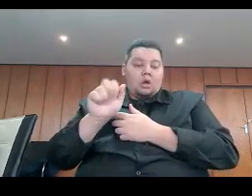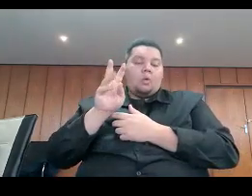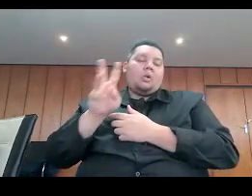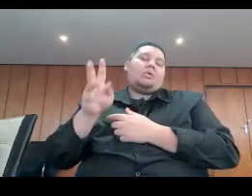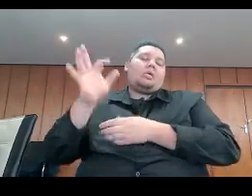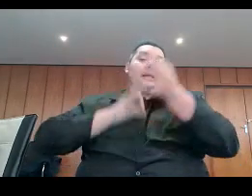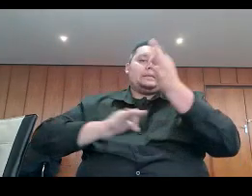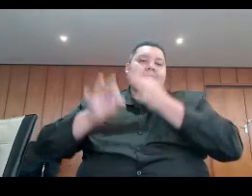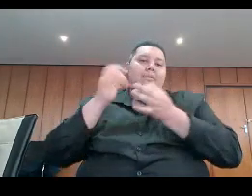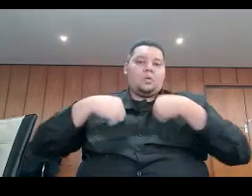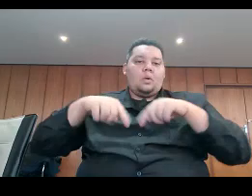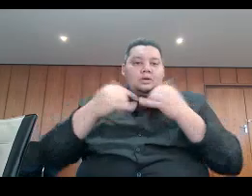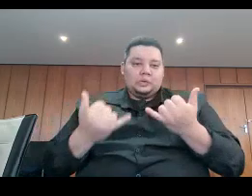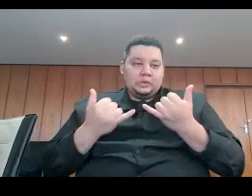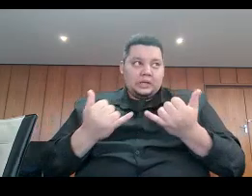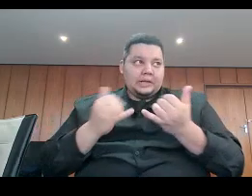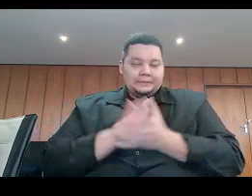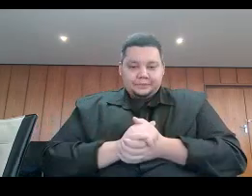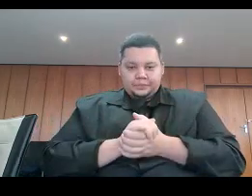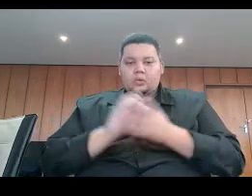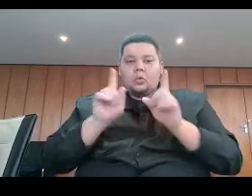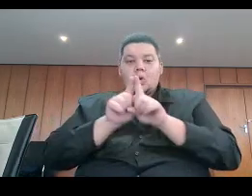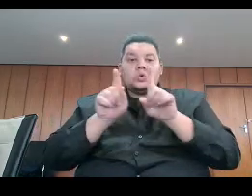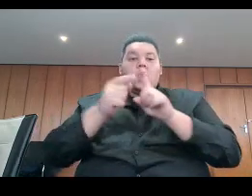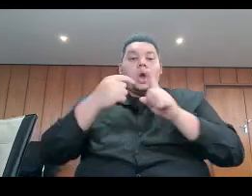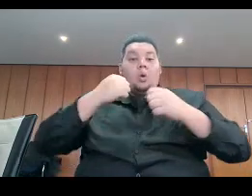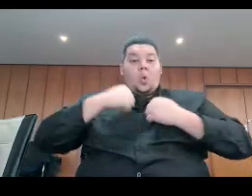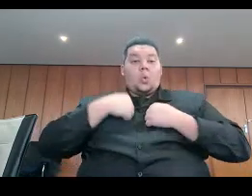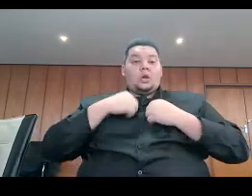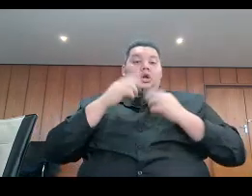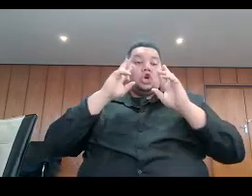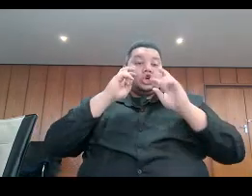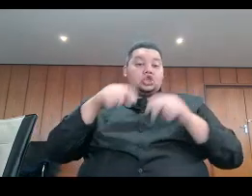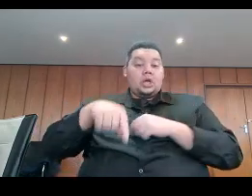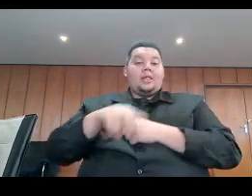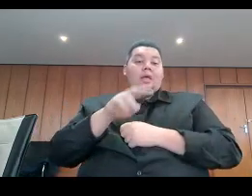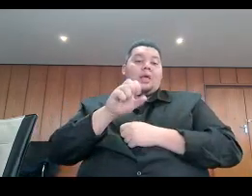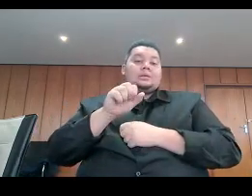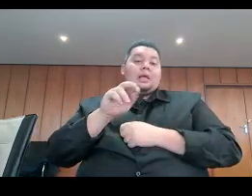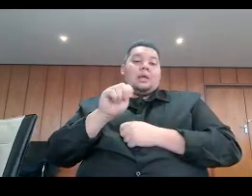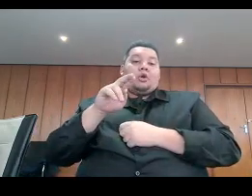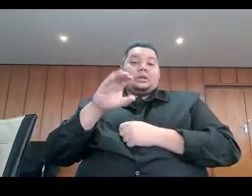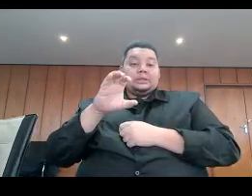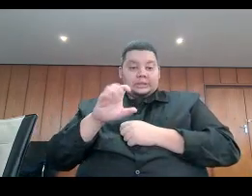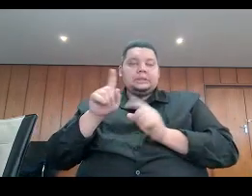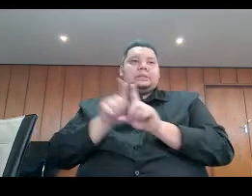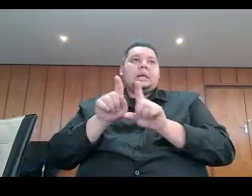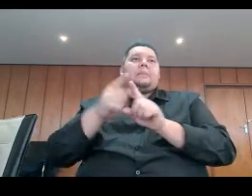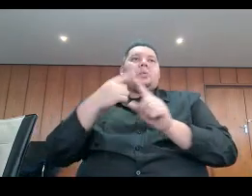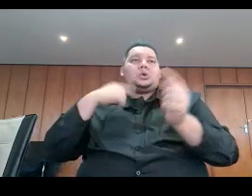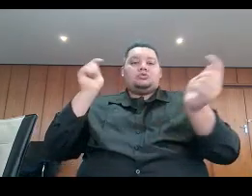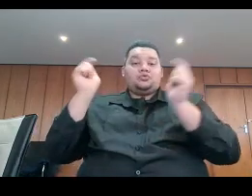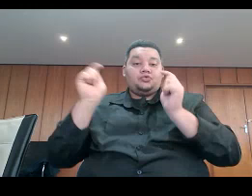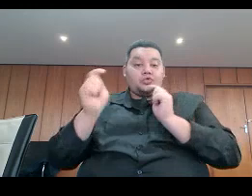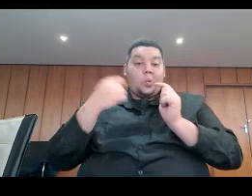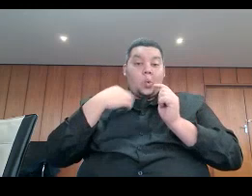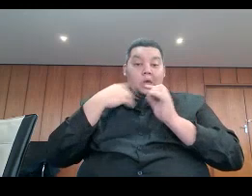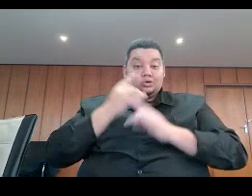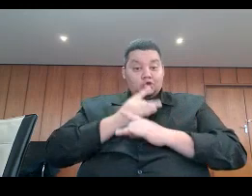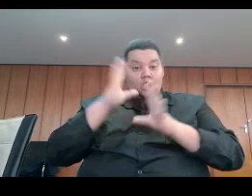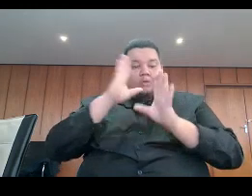to. Our own research at the MRC has also evolved. In terms of that, we have started